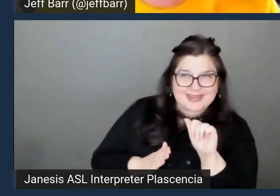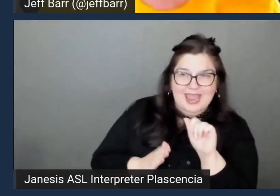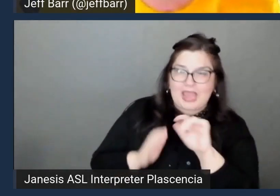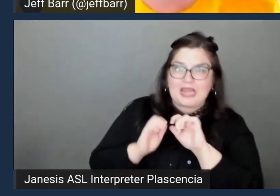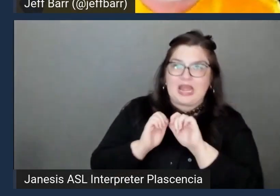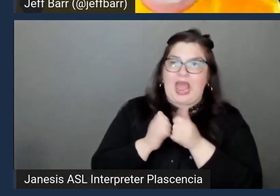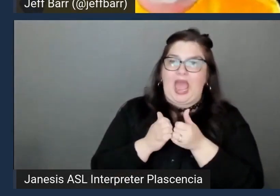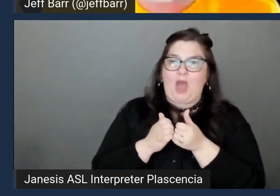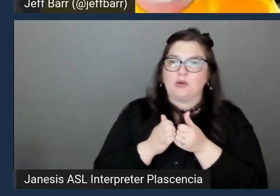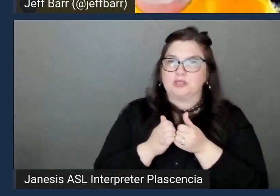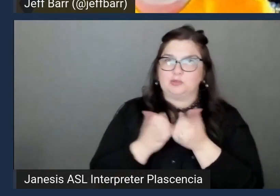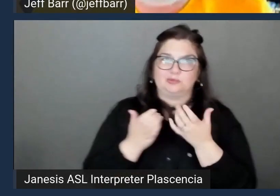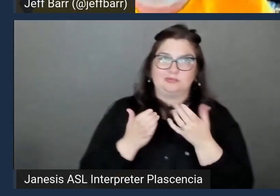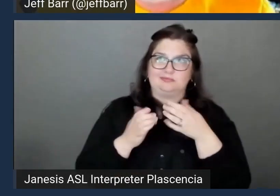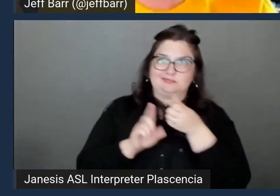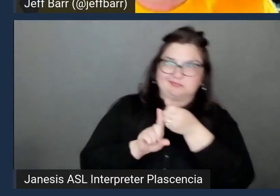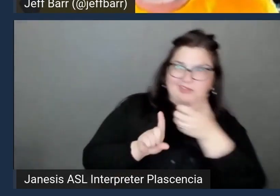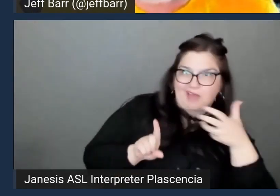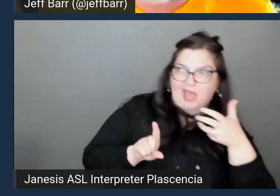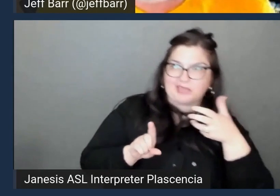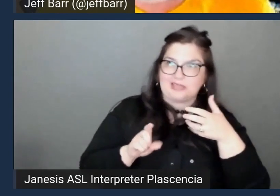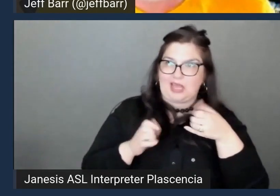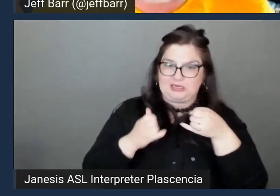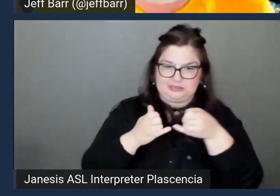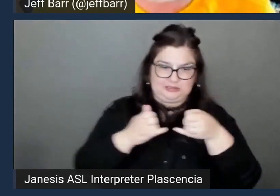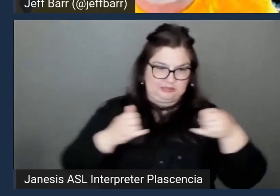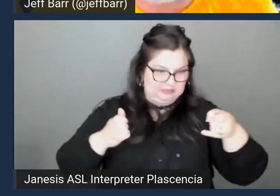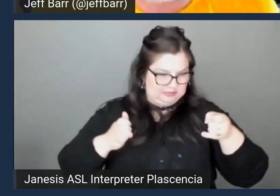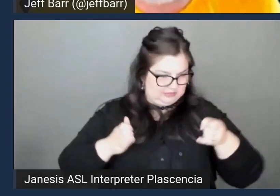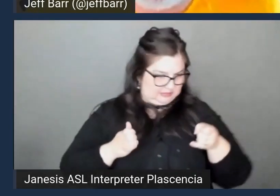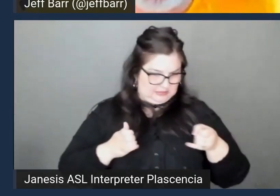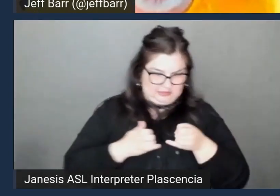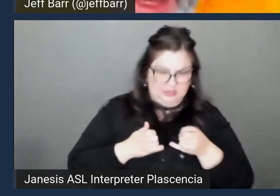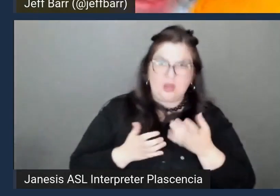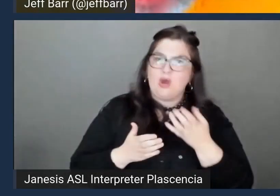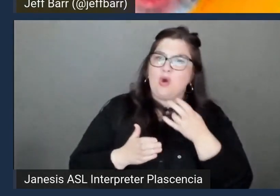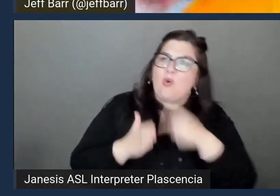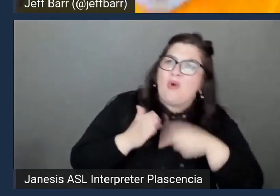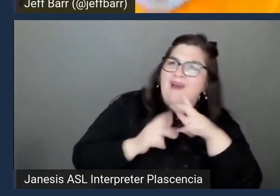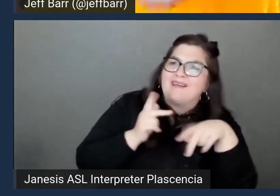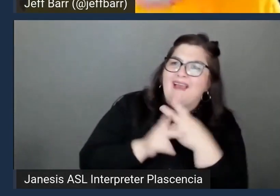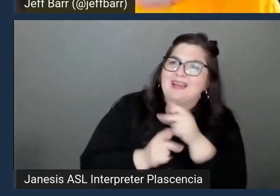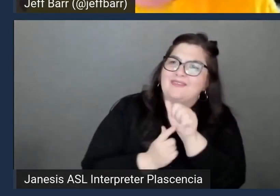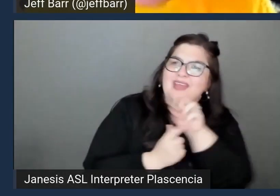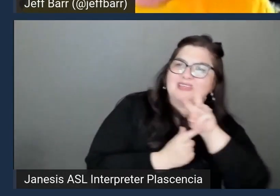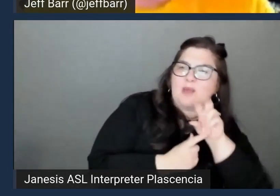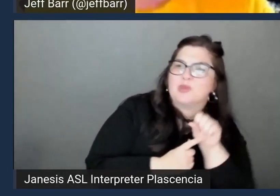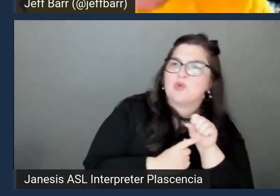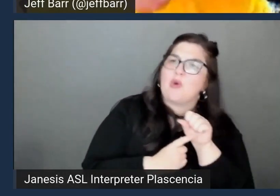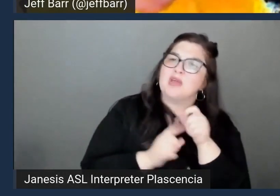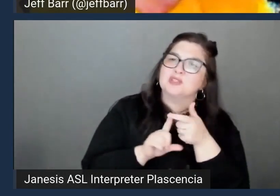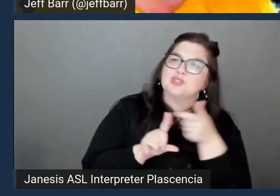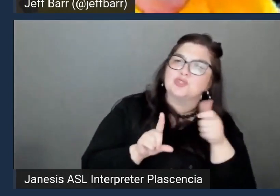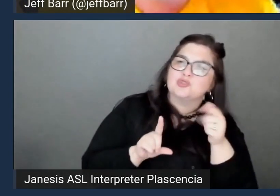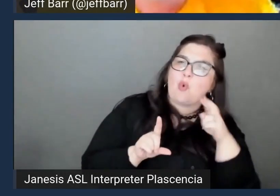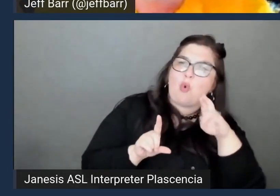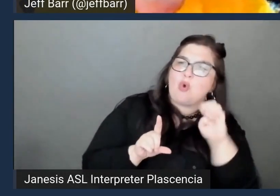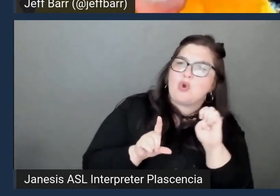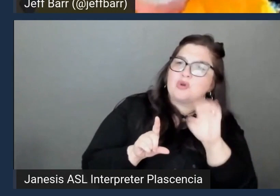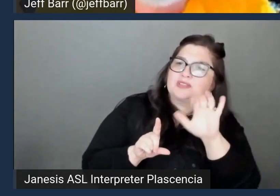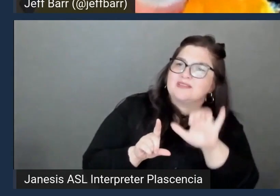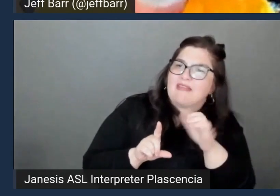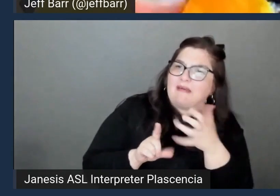around that? What kind of AWS sources does that actually entail? What a great